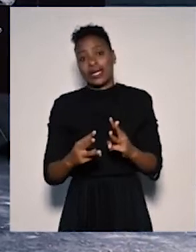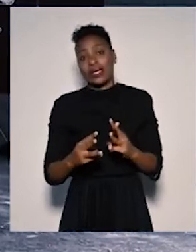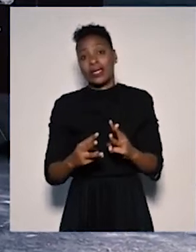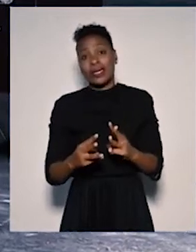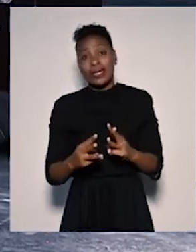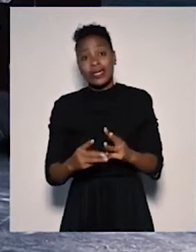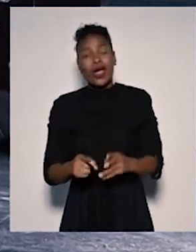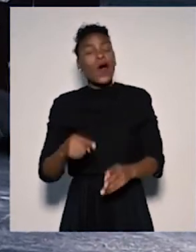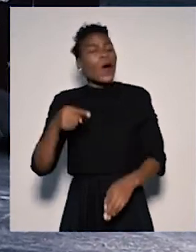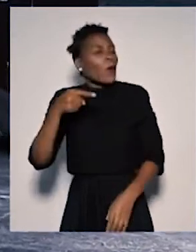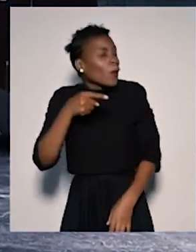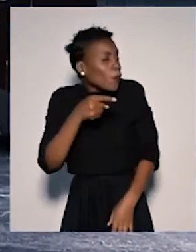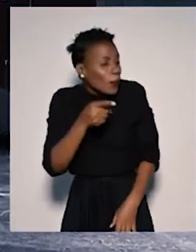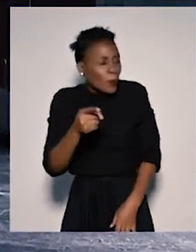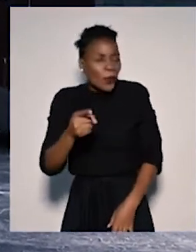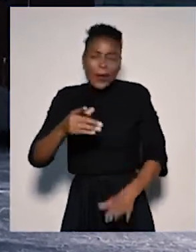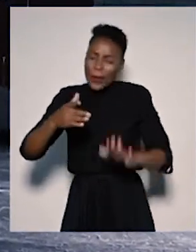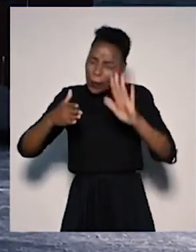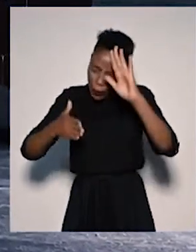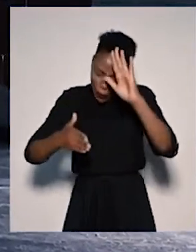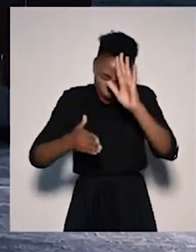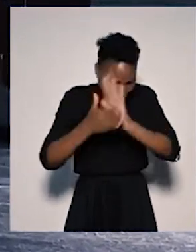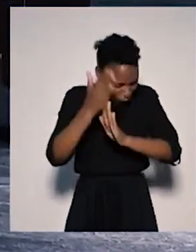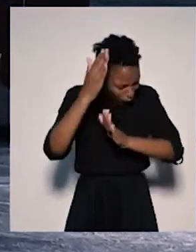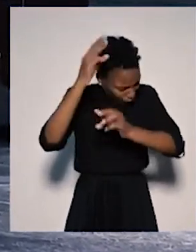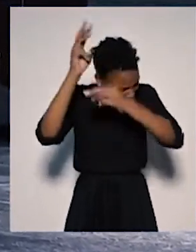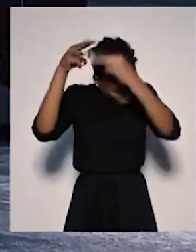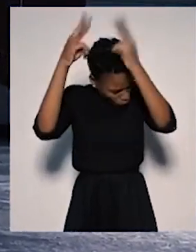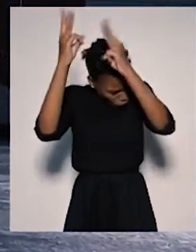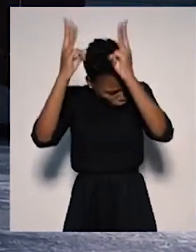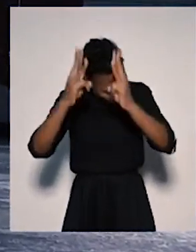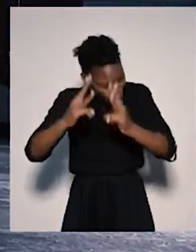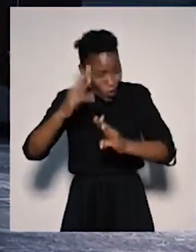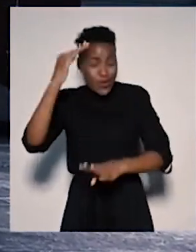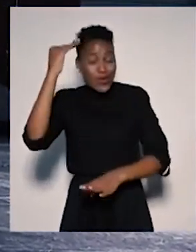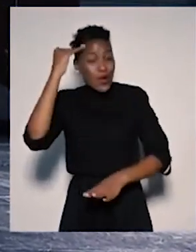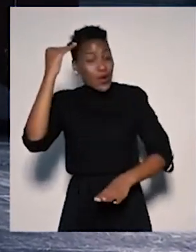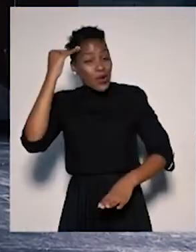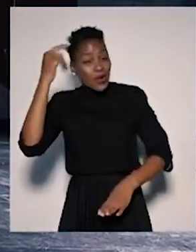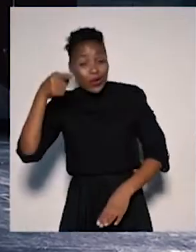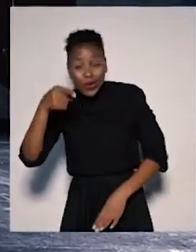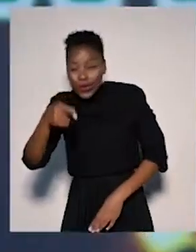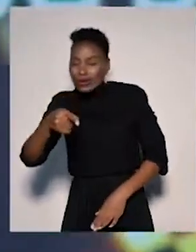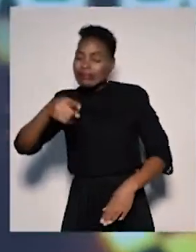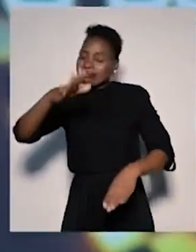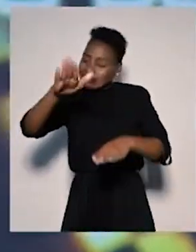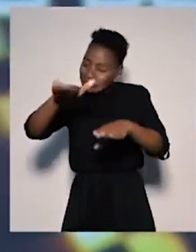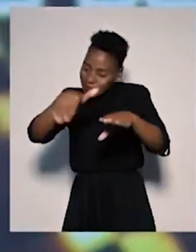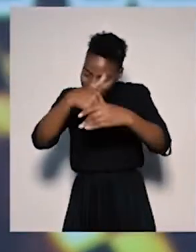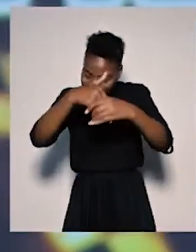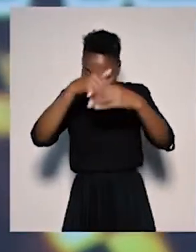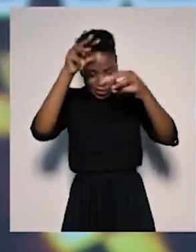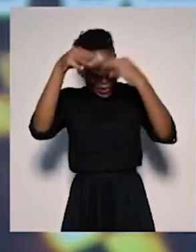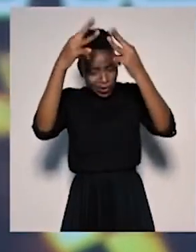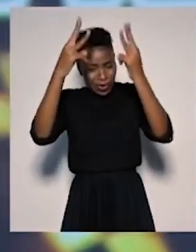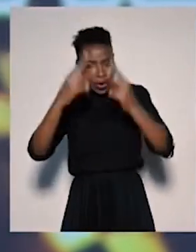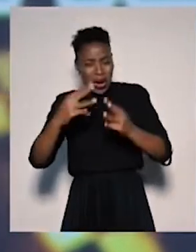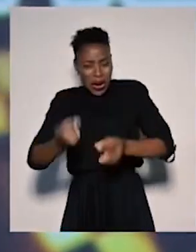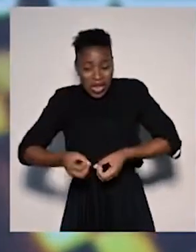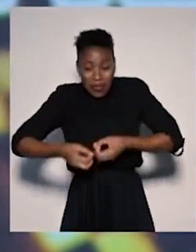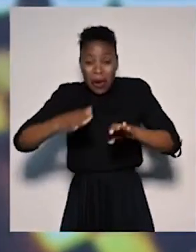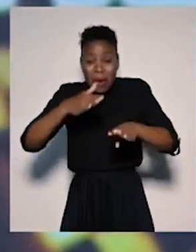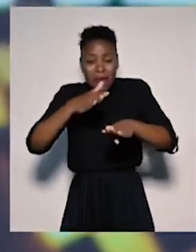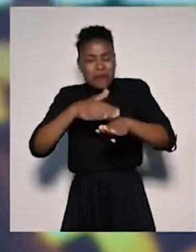And he would rather you go home knowing what is on ngenezulwini instead of him giving you more days